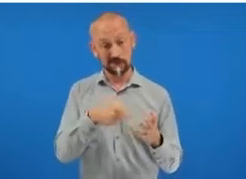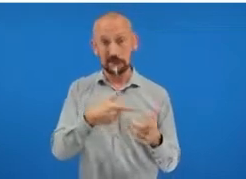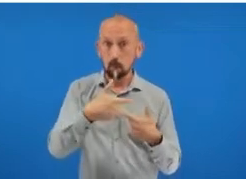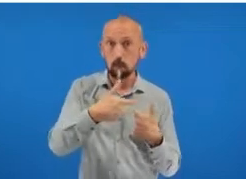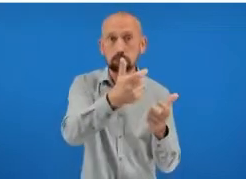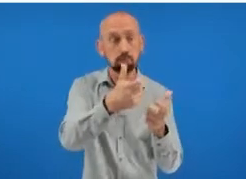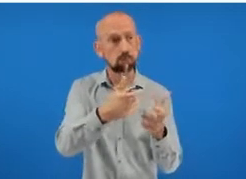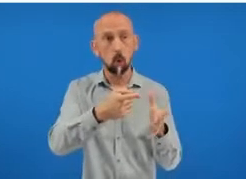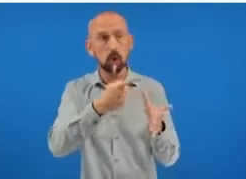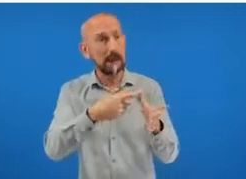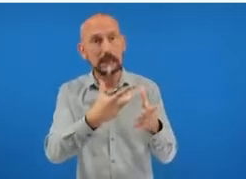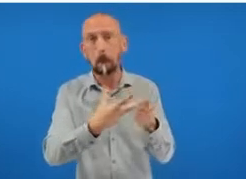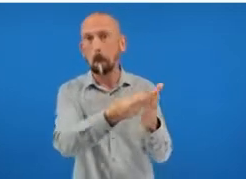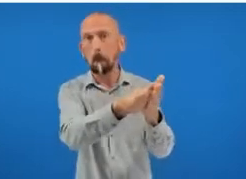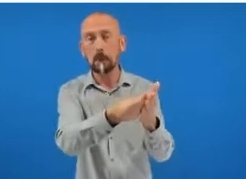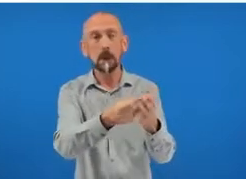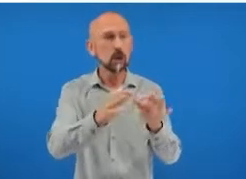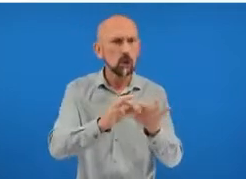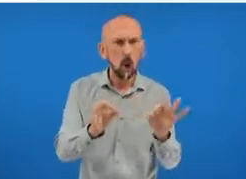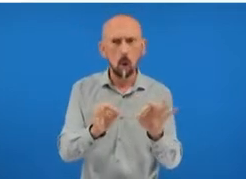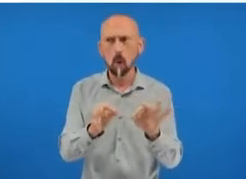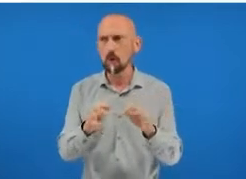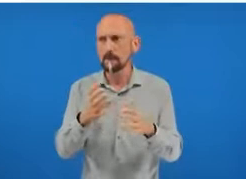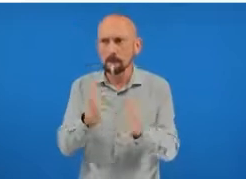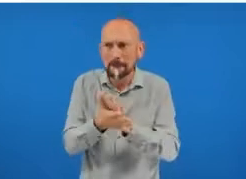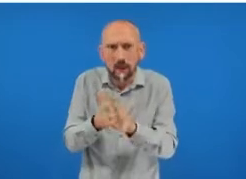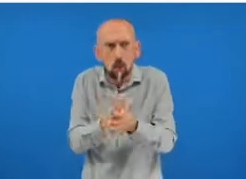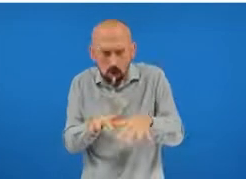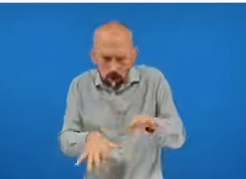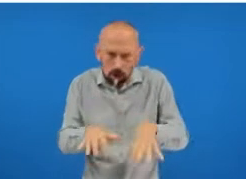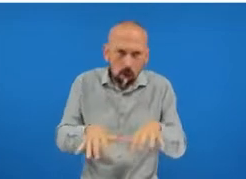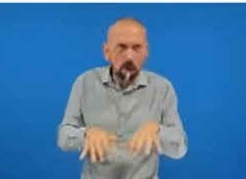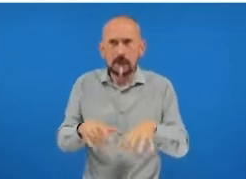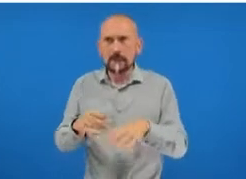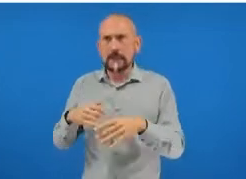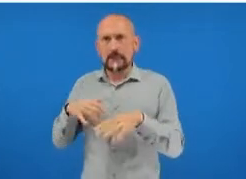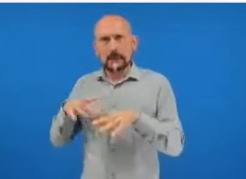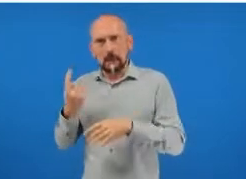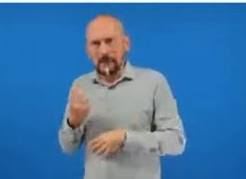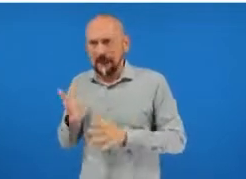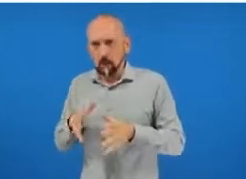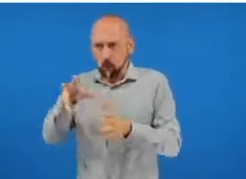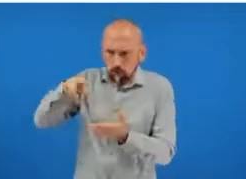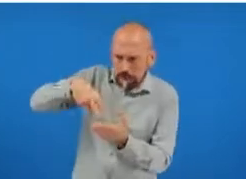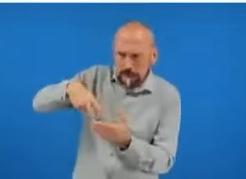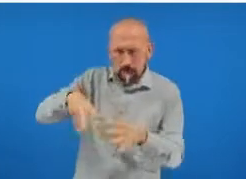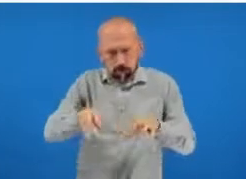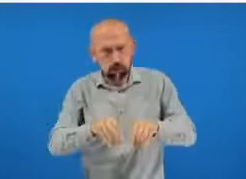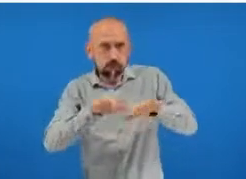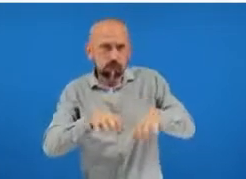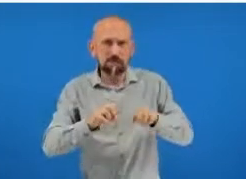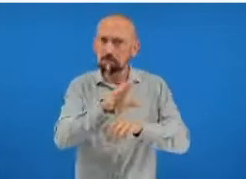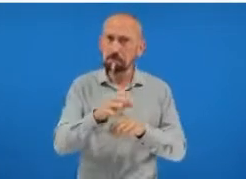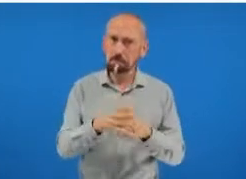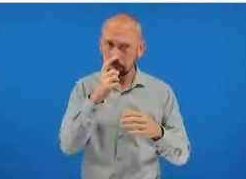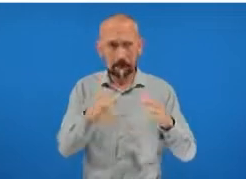sort of manual entry in the services. And that generates graphs for patients to look at, to see their progress, for